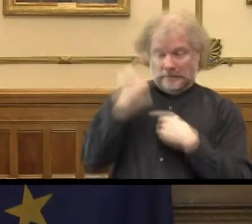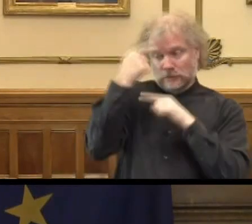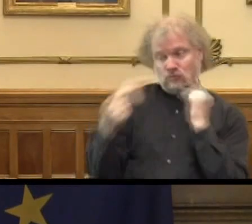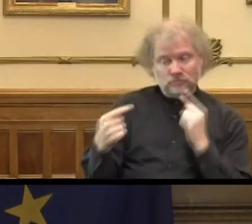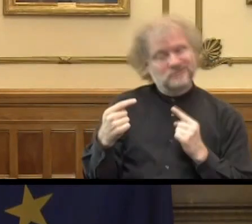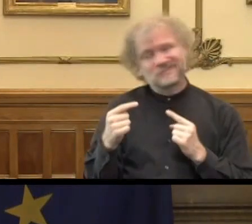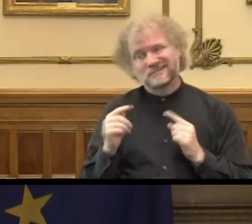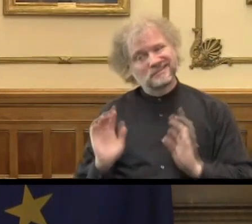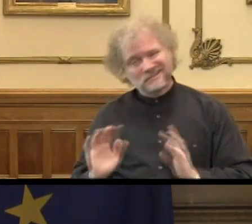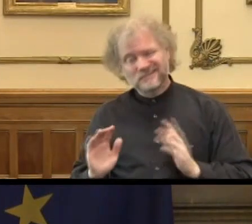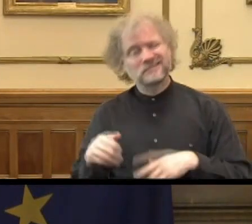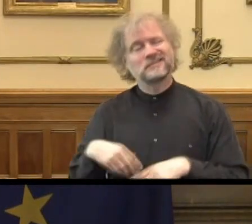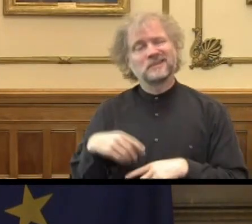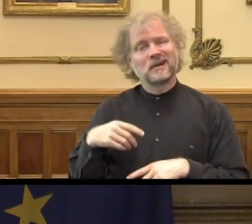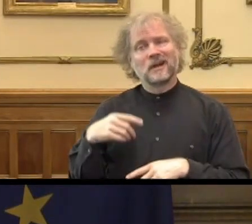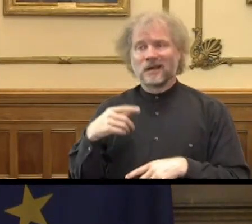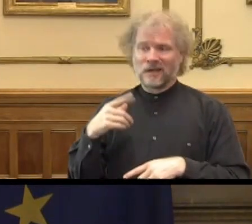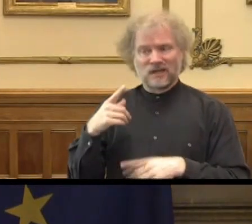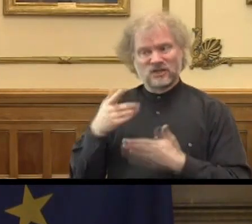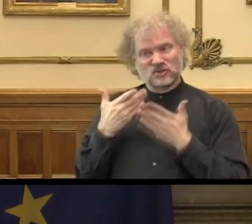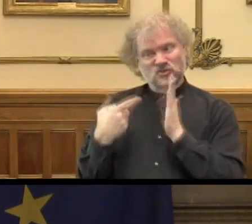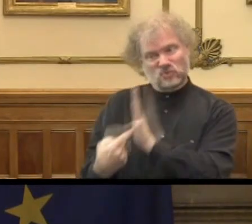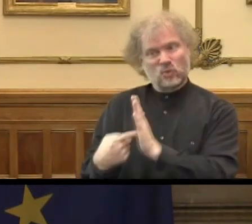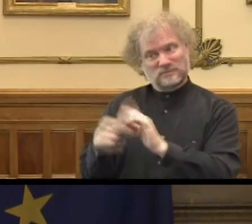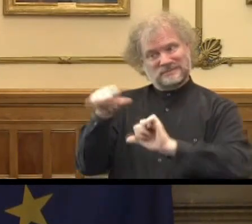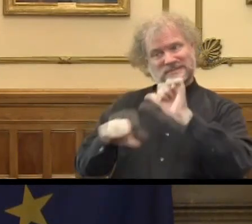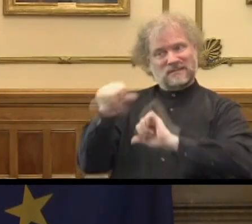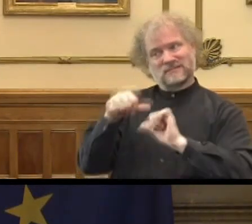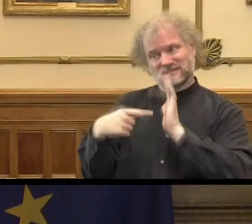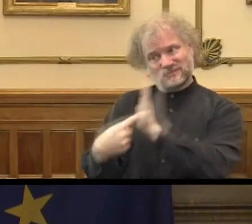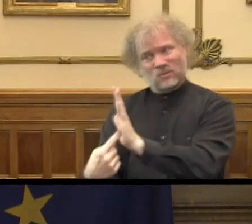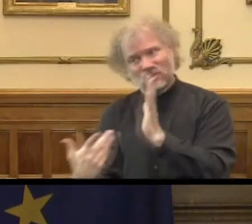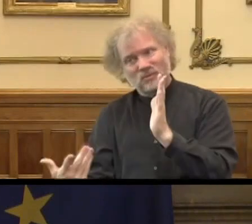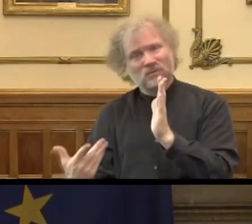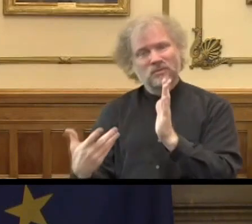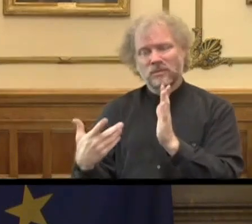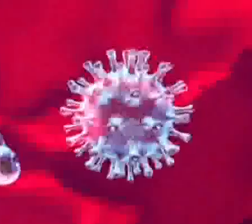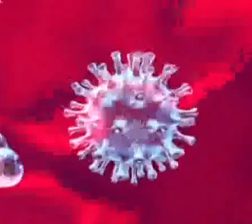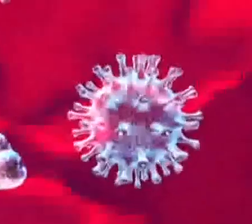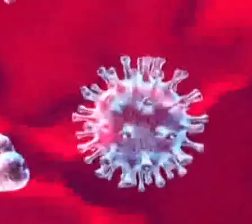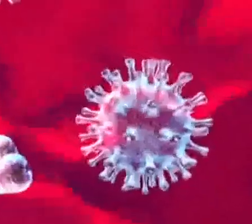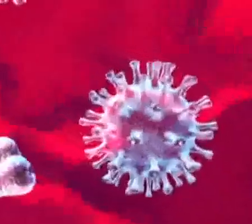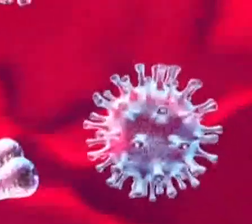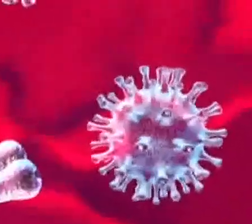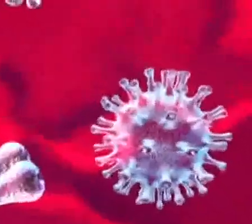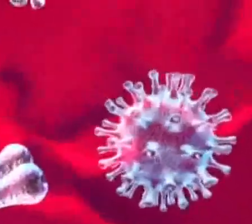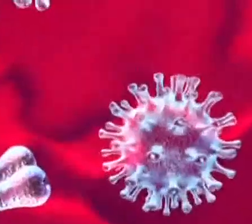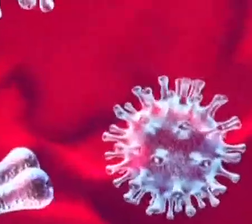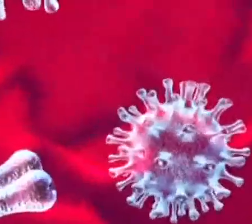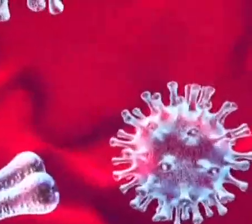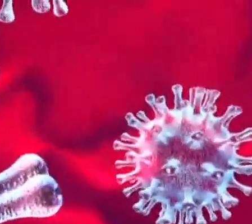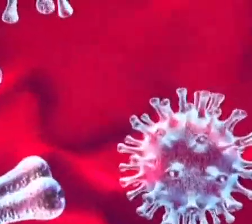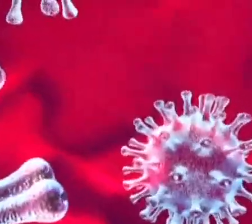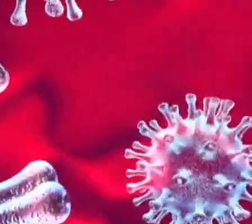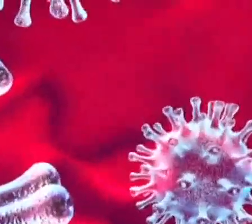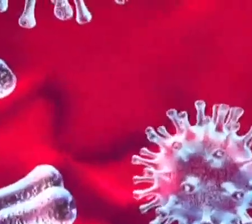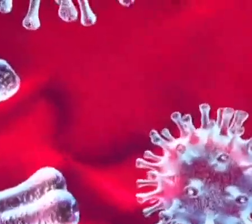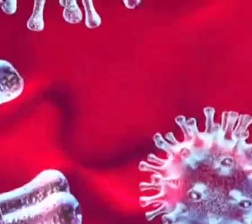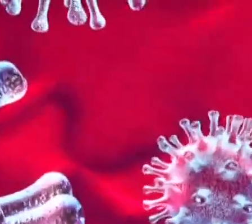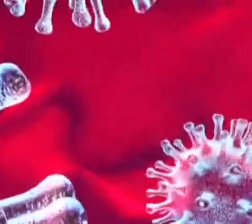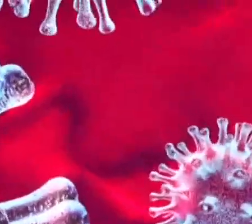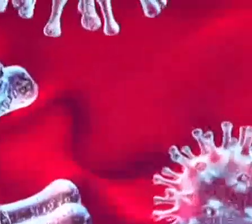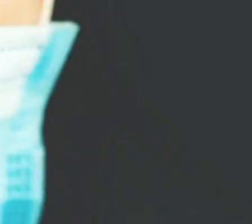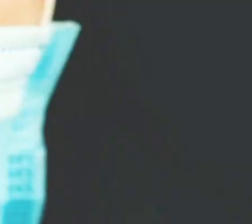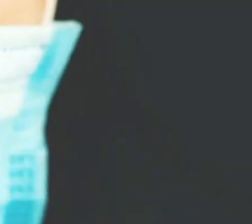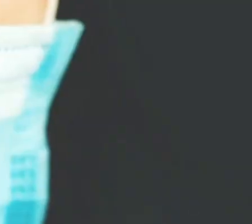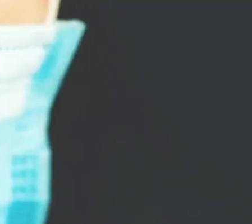offer science as the counter argument to that. The state health commissioner says the spread is greater